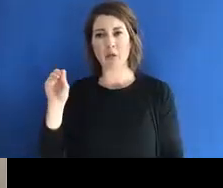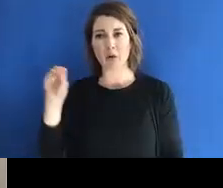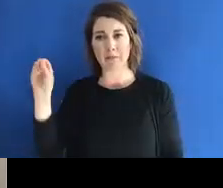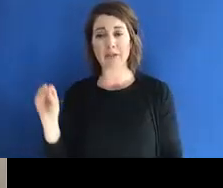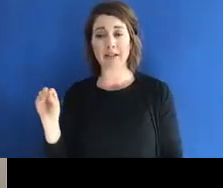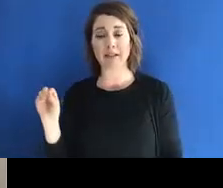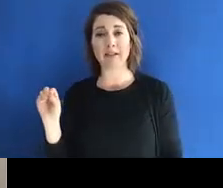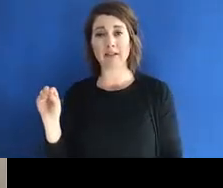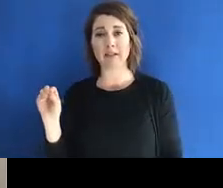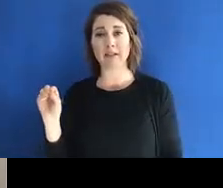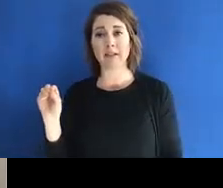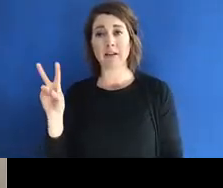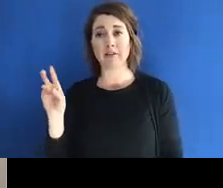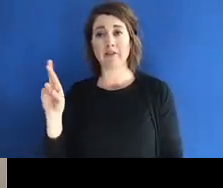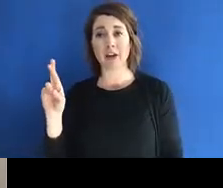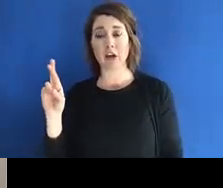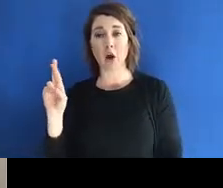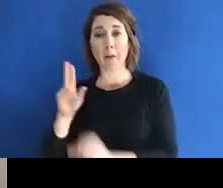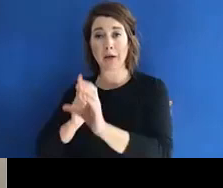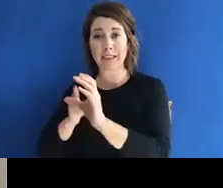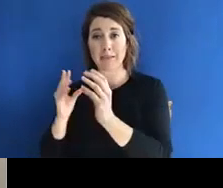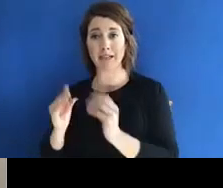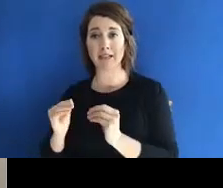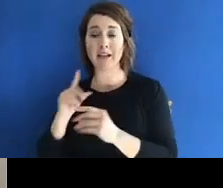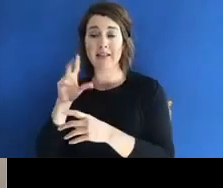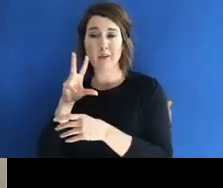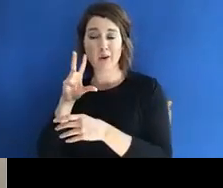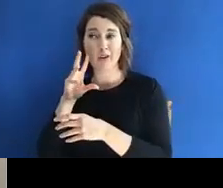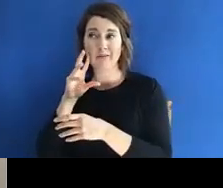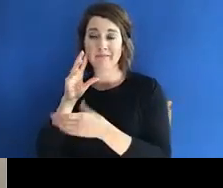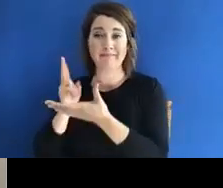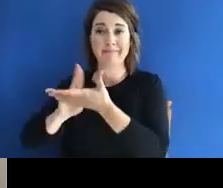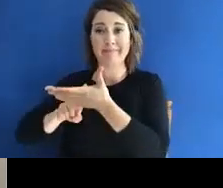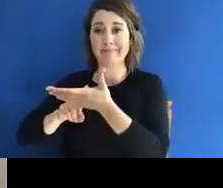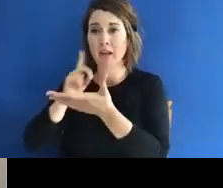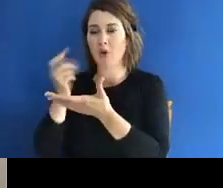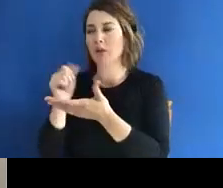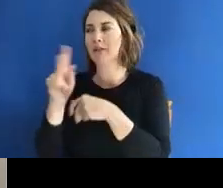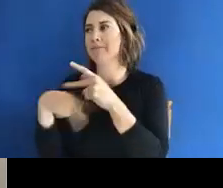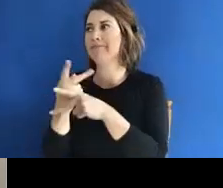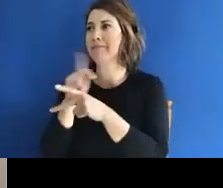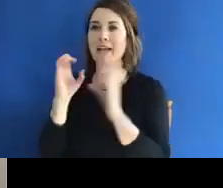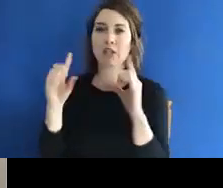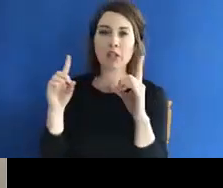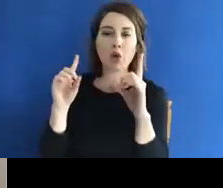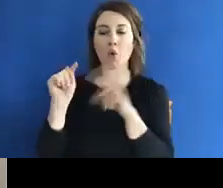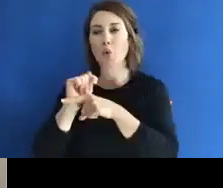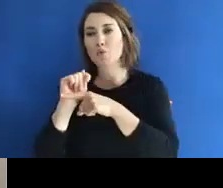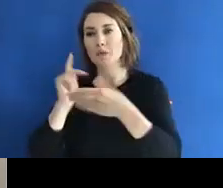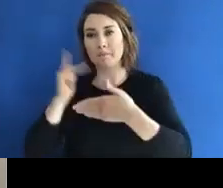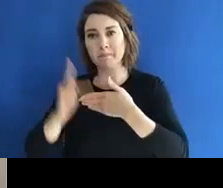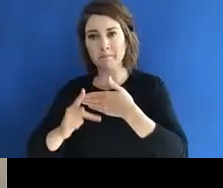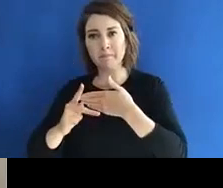VR program participants were enrolled in some type of education or training program that could have led